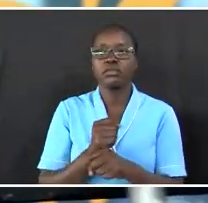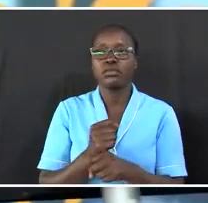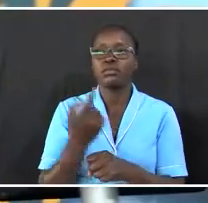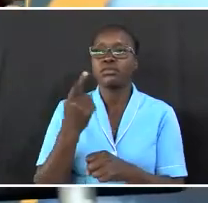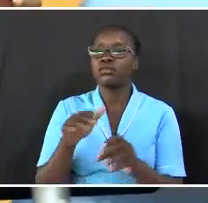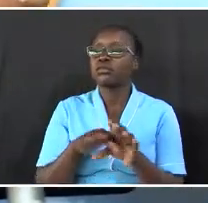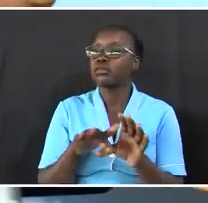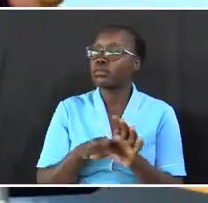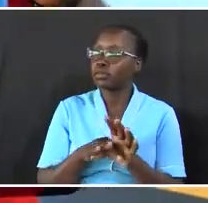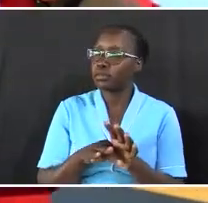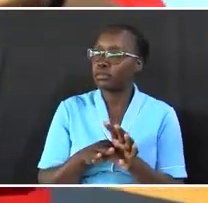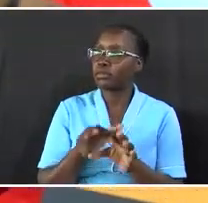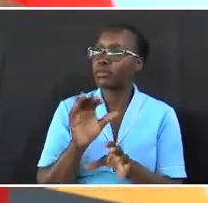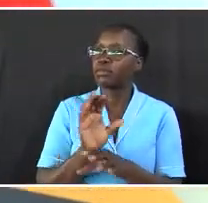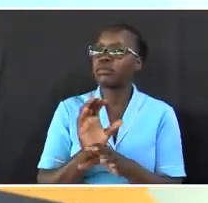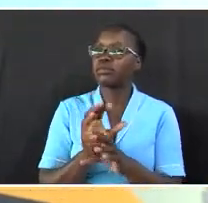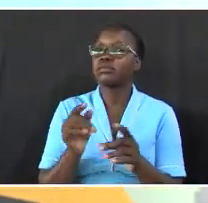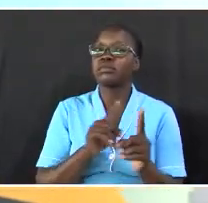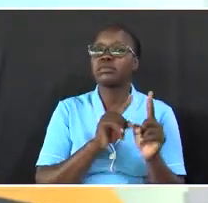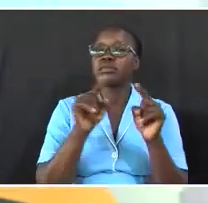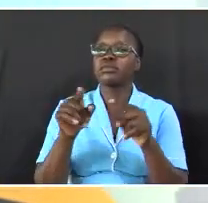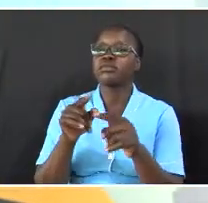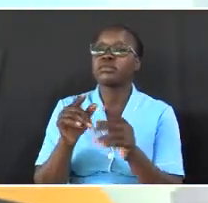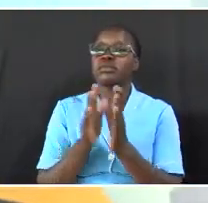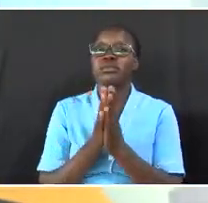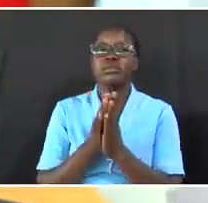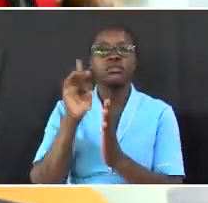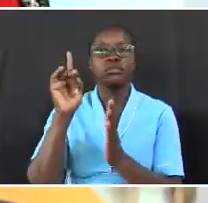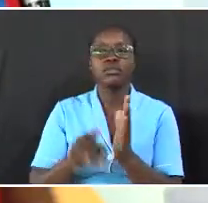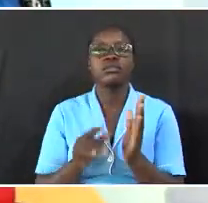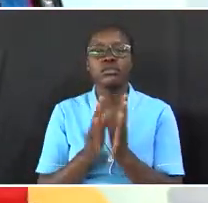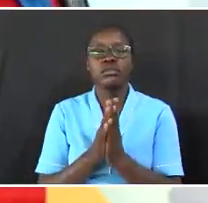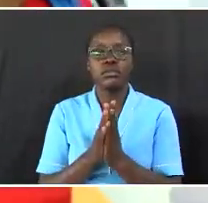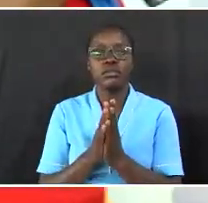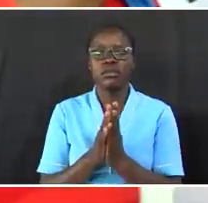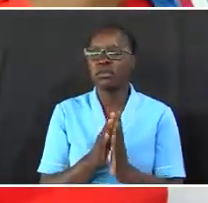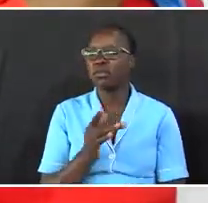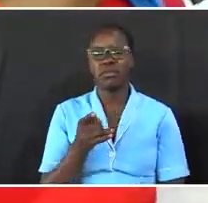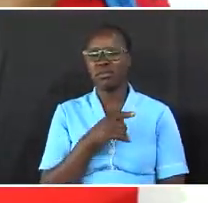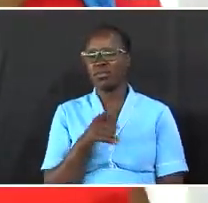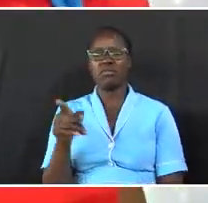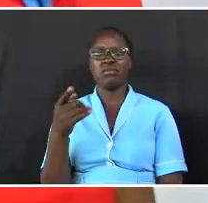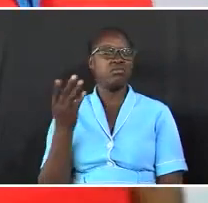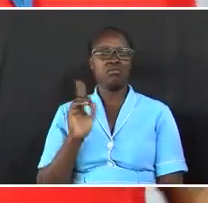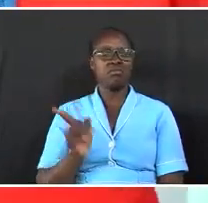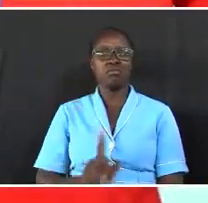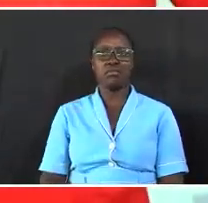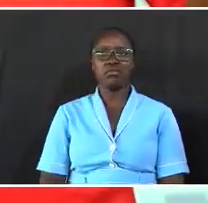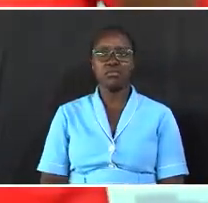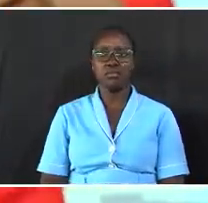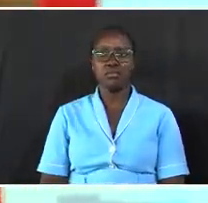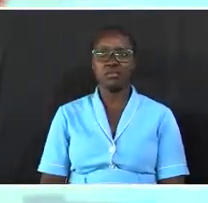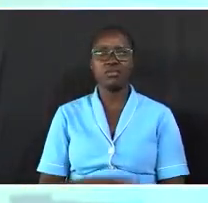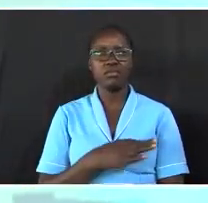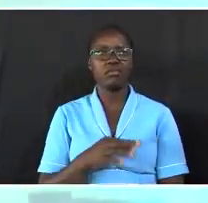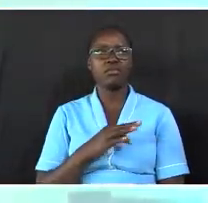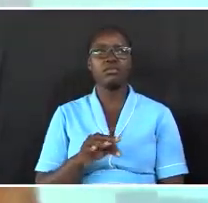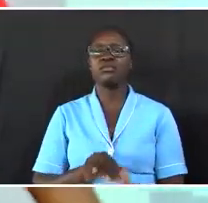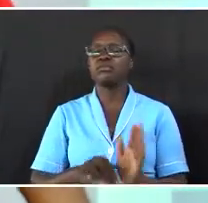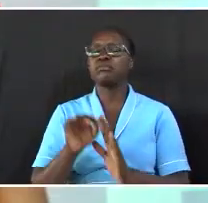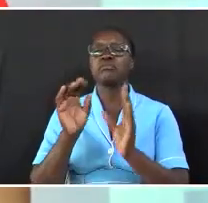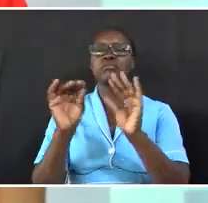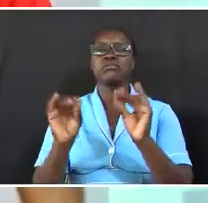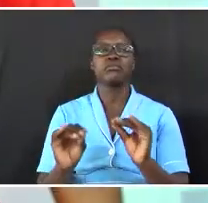of the members of the congregation that was going to pray said, I cannot pray for such. This is spiritual